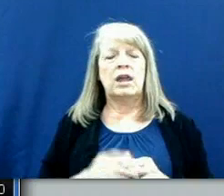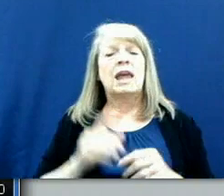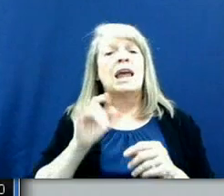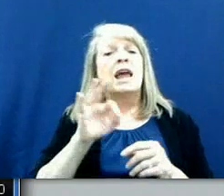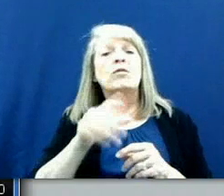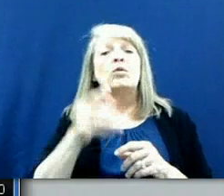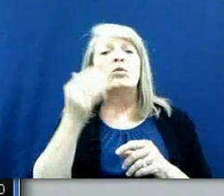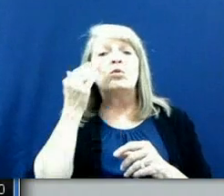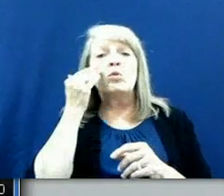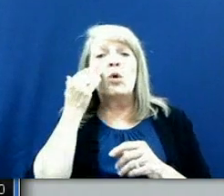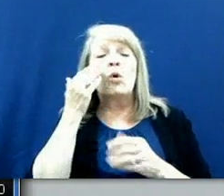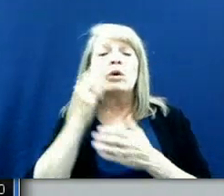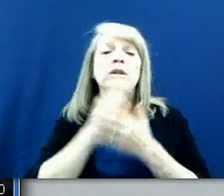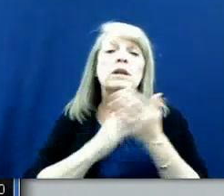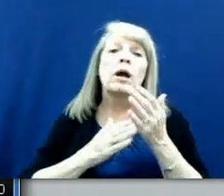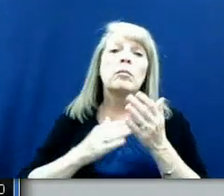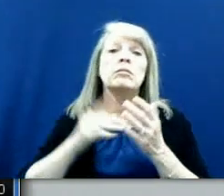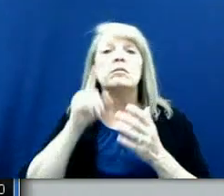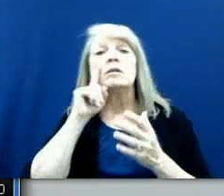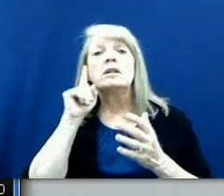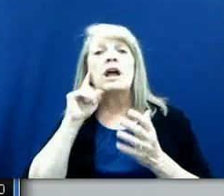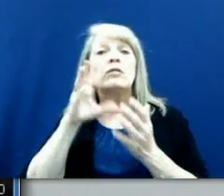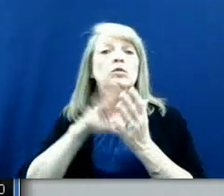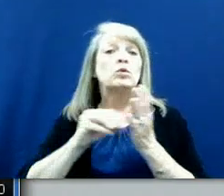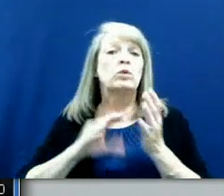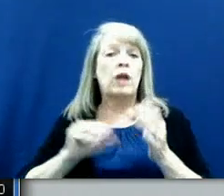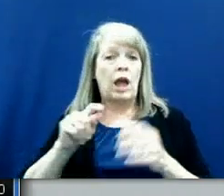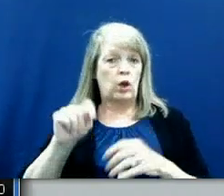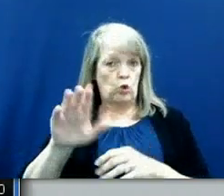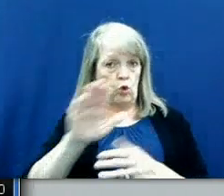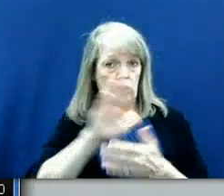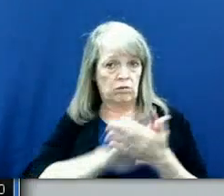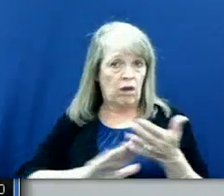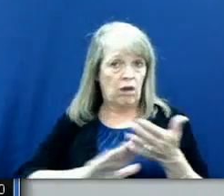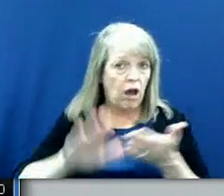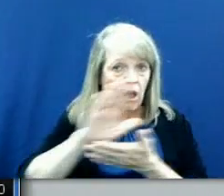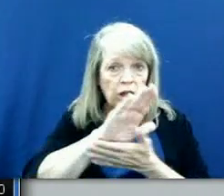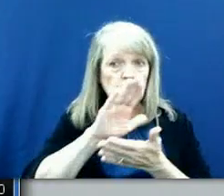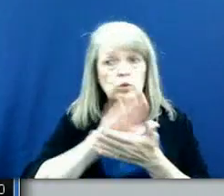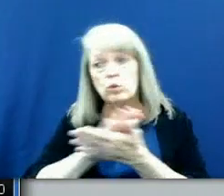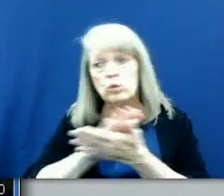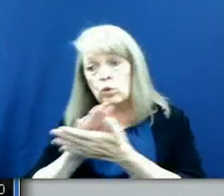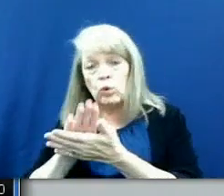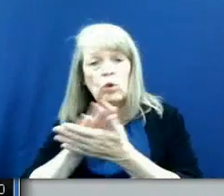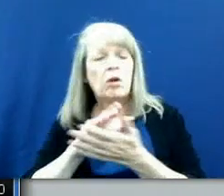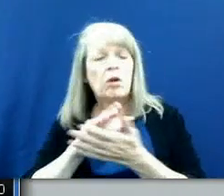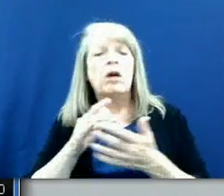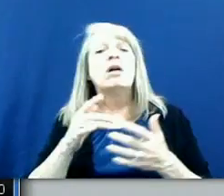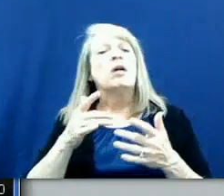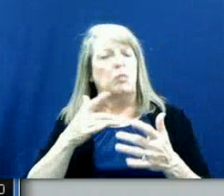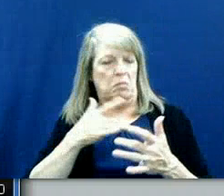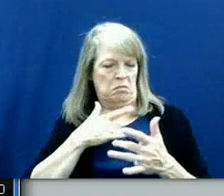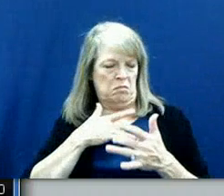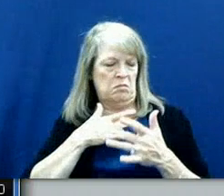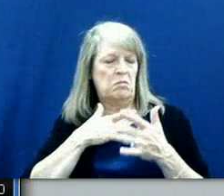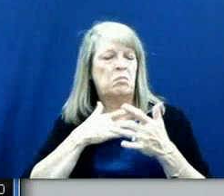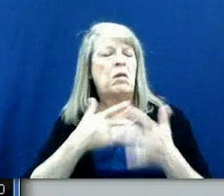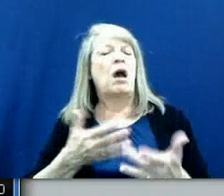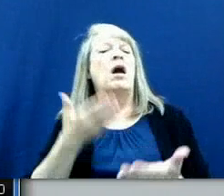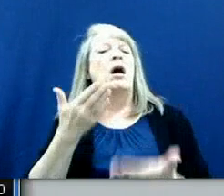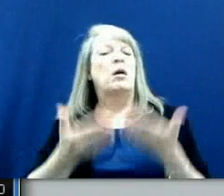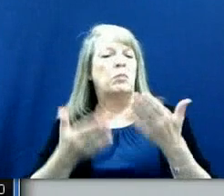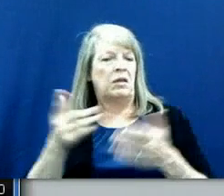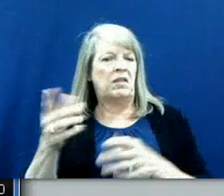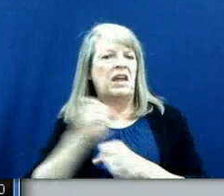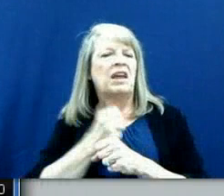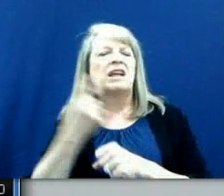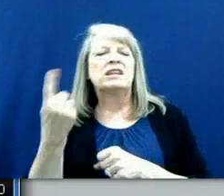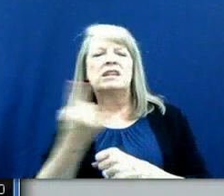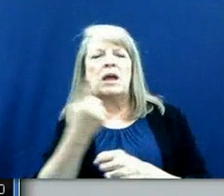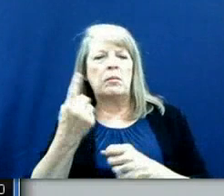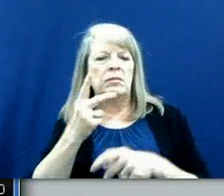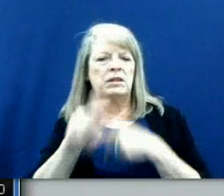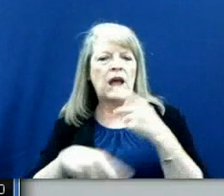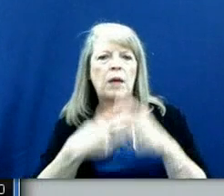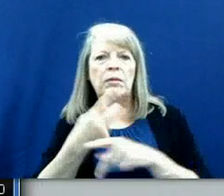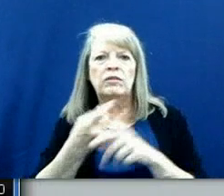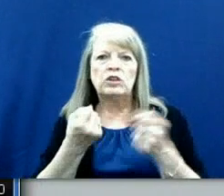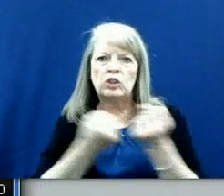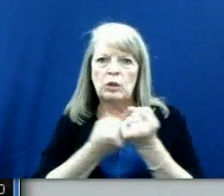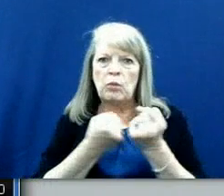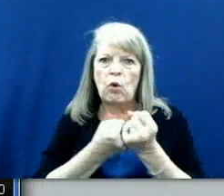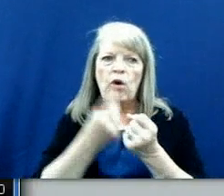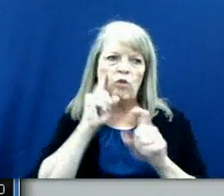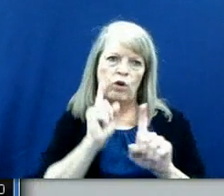If you know some deaf students on your campus, it's highly likely that they have been receiving support to attend college through their